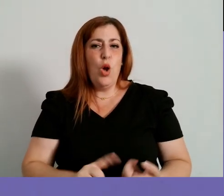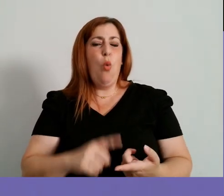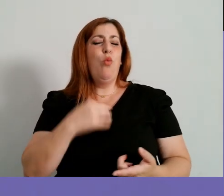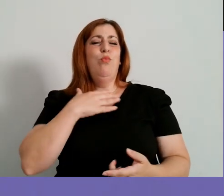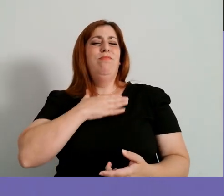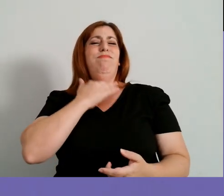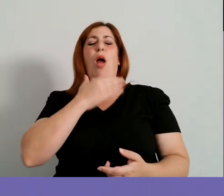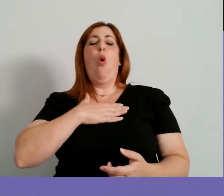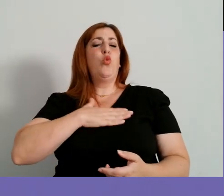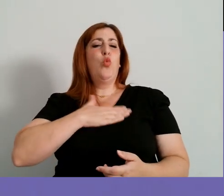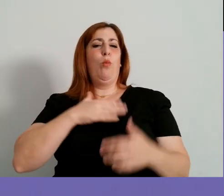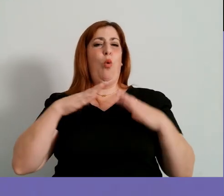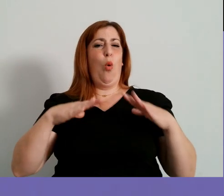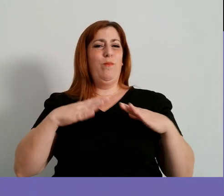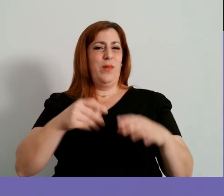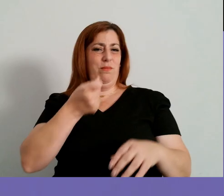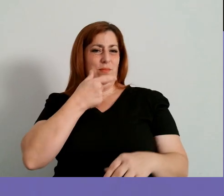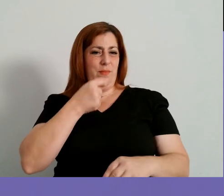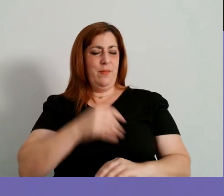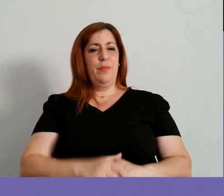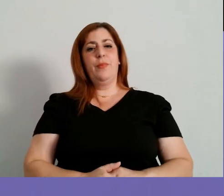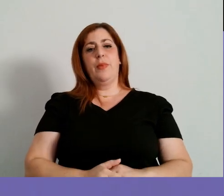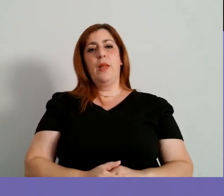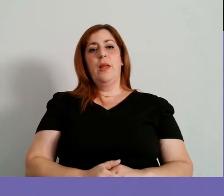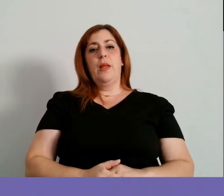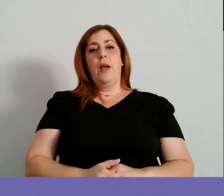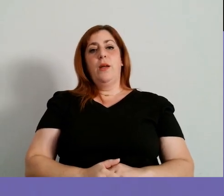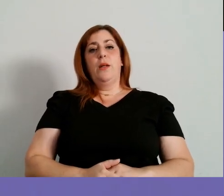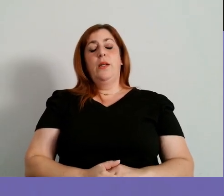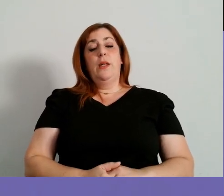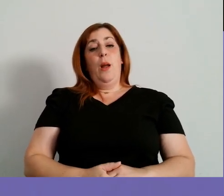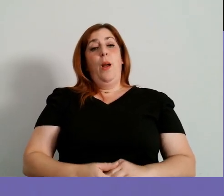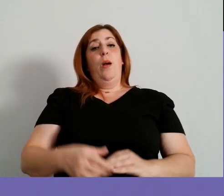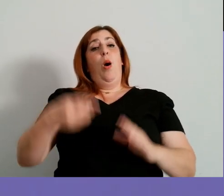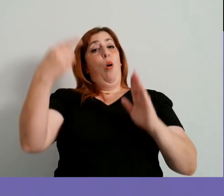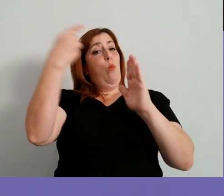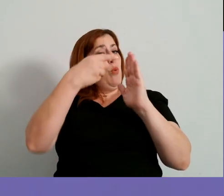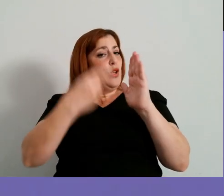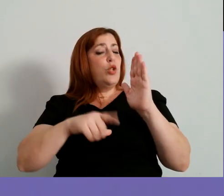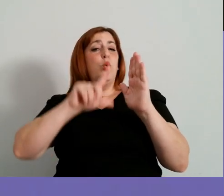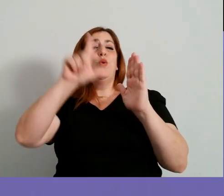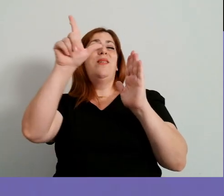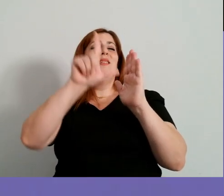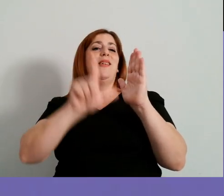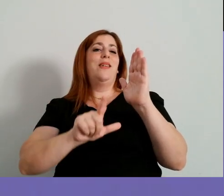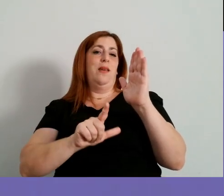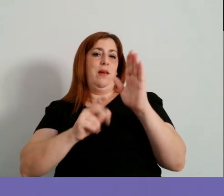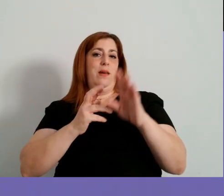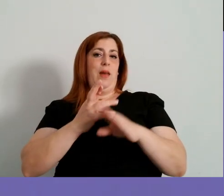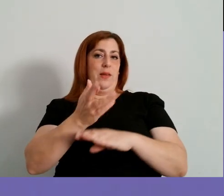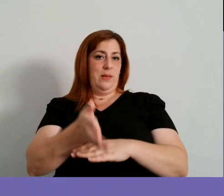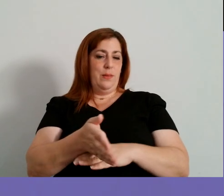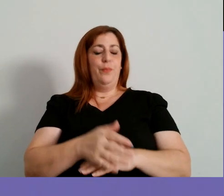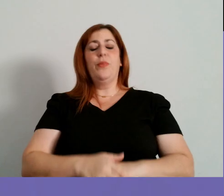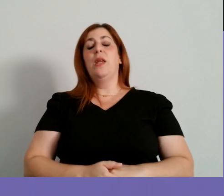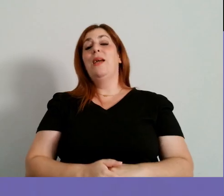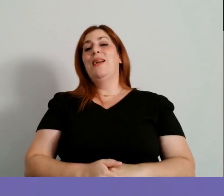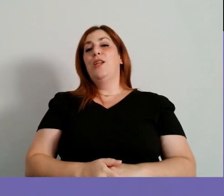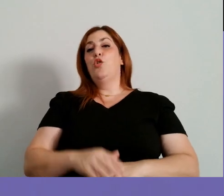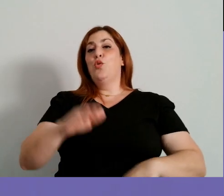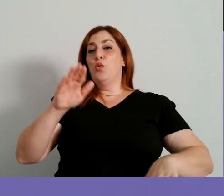Policy and legal rights, there's a lot of barriers here as well, such as jargon or inaccessible